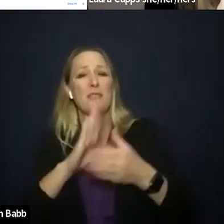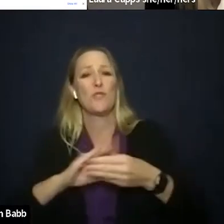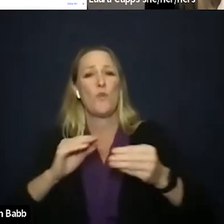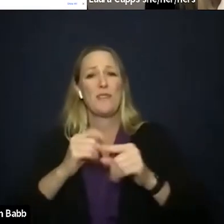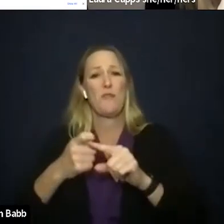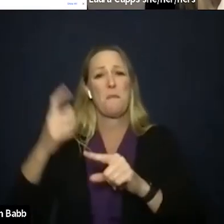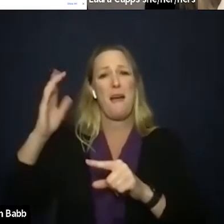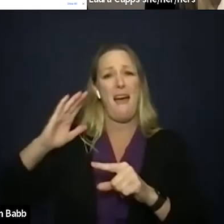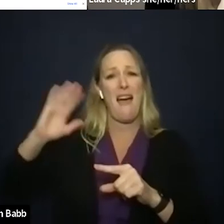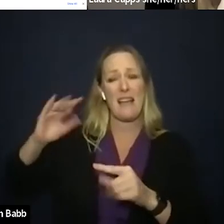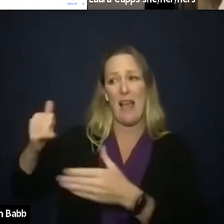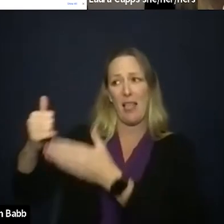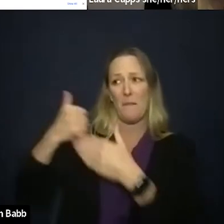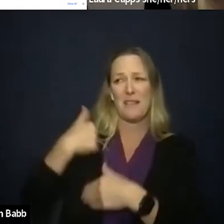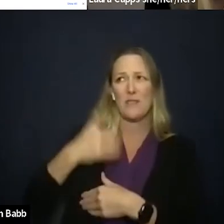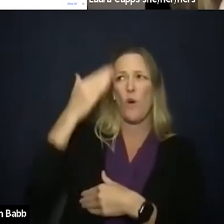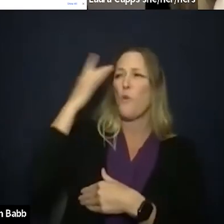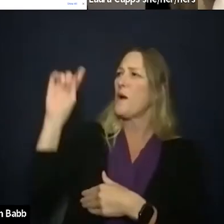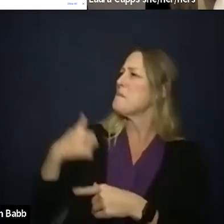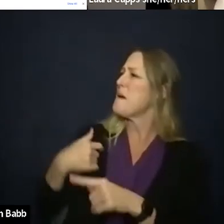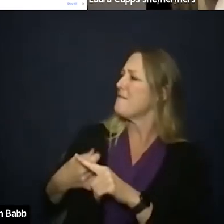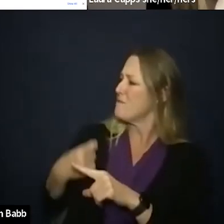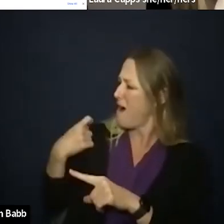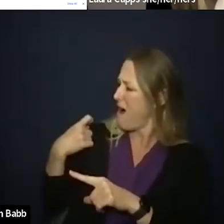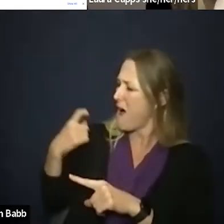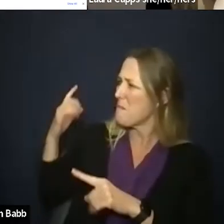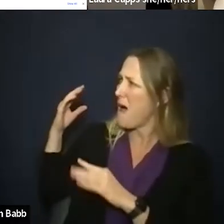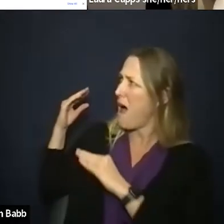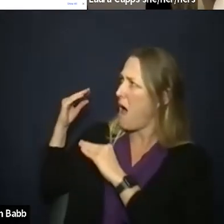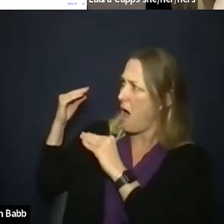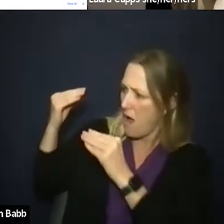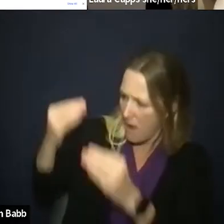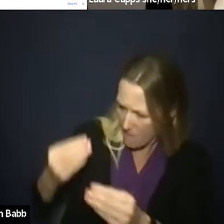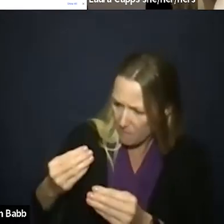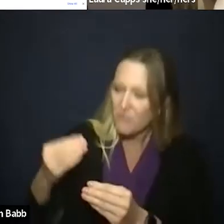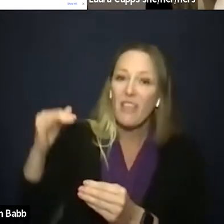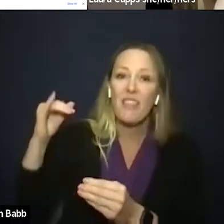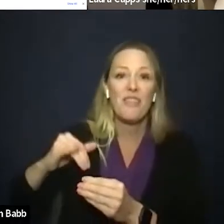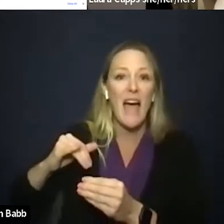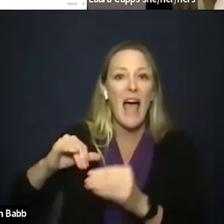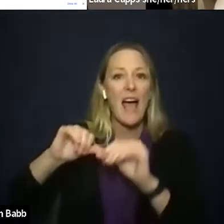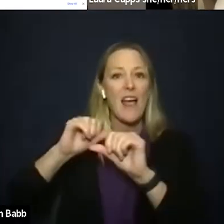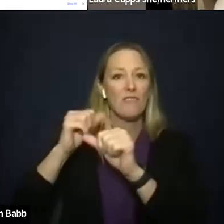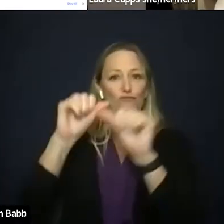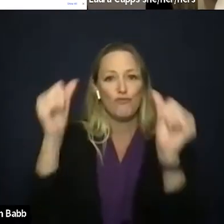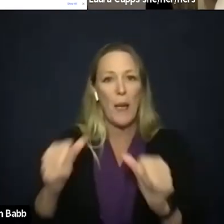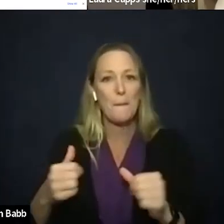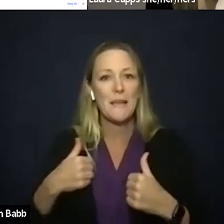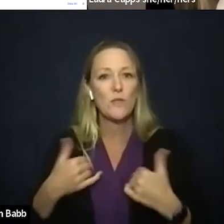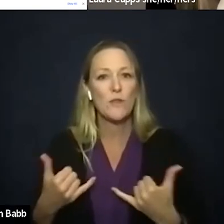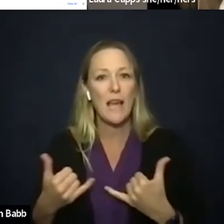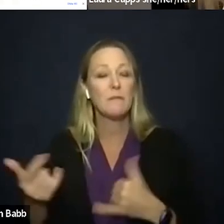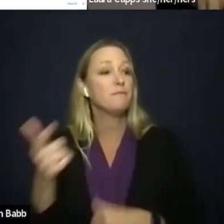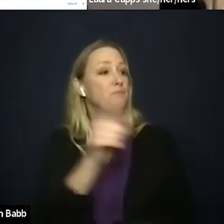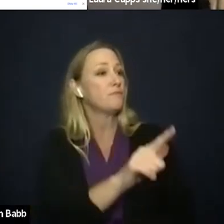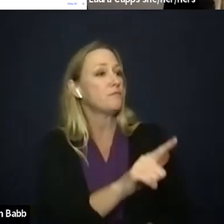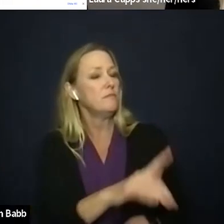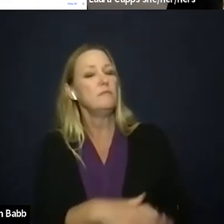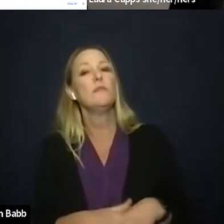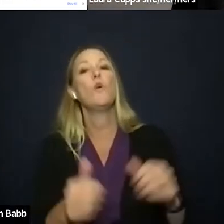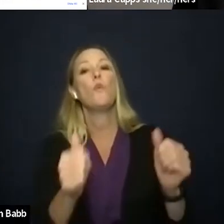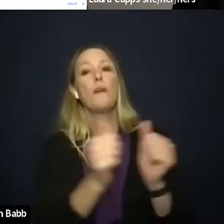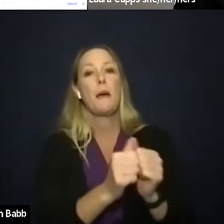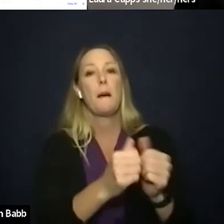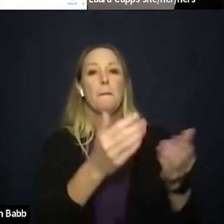whence we come and understand how past experiences have shaped who we are today and whereas with a balanced and